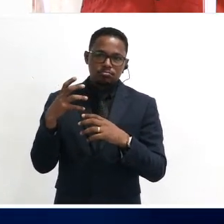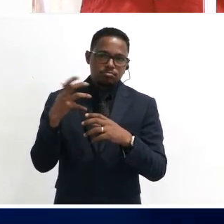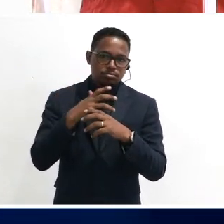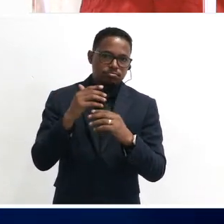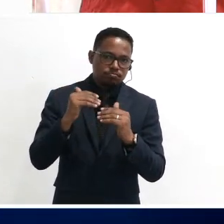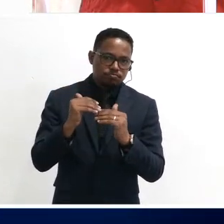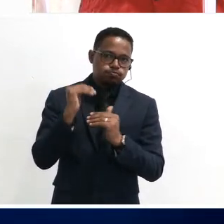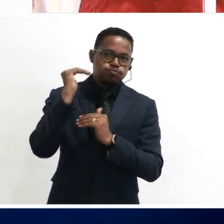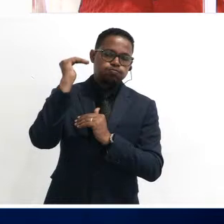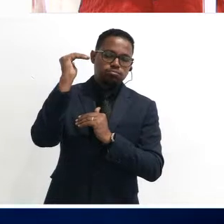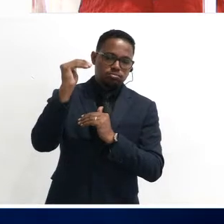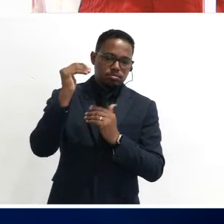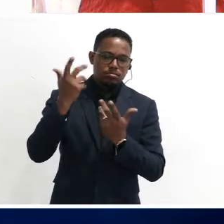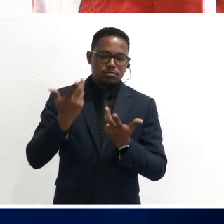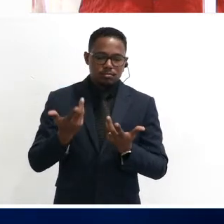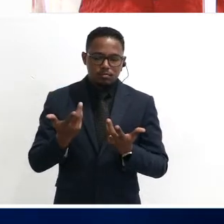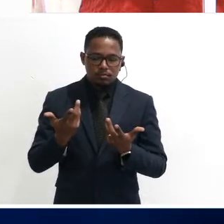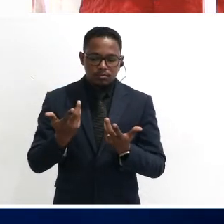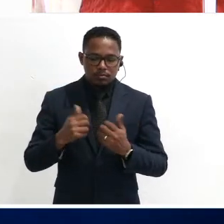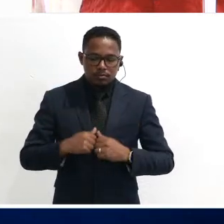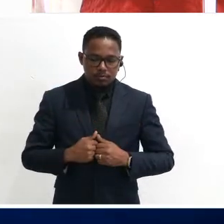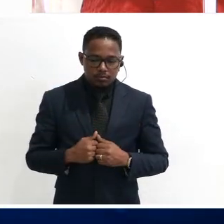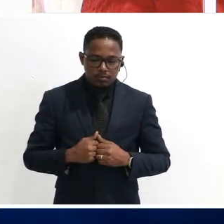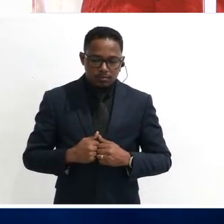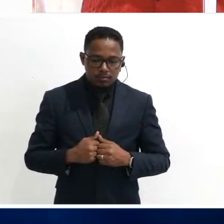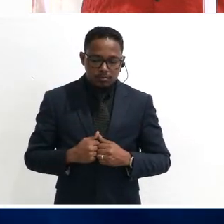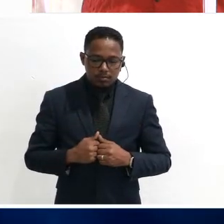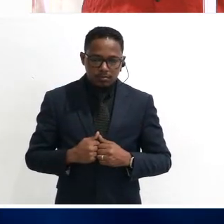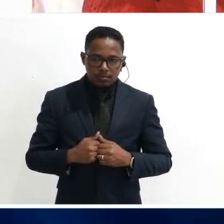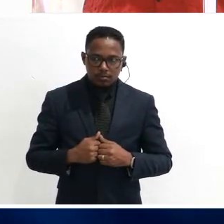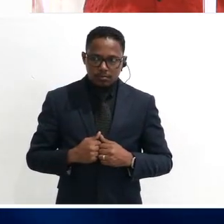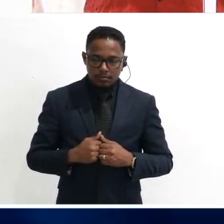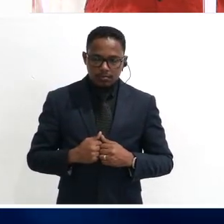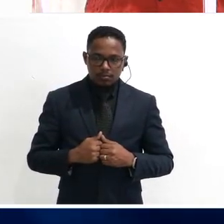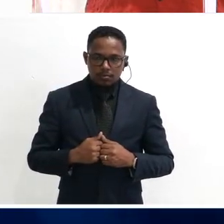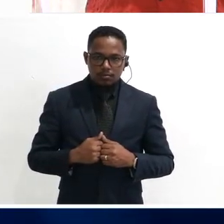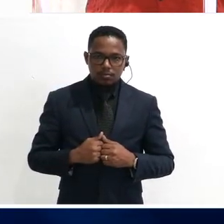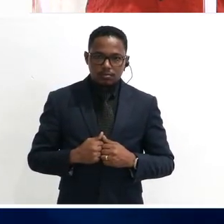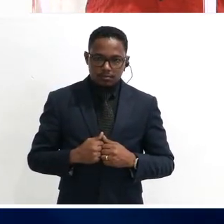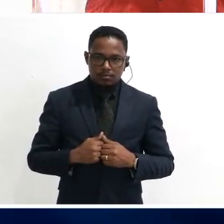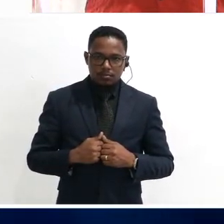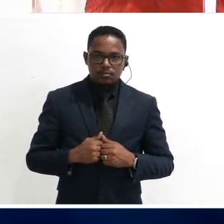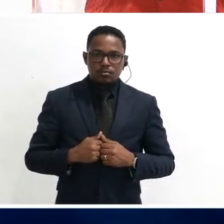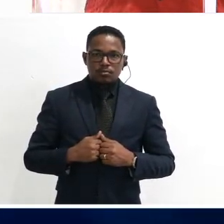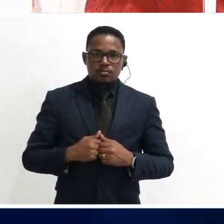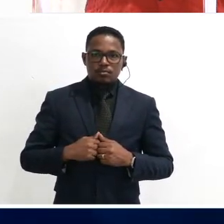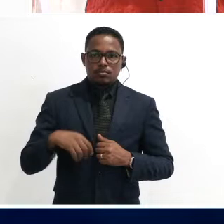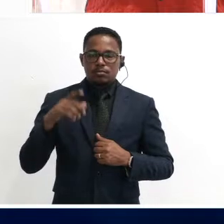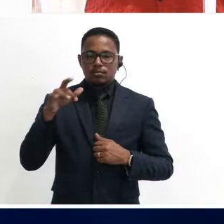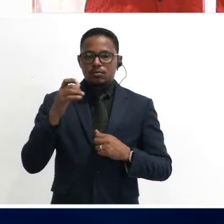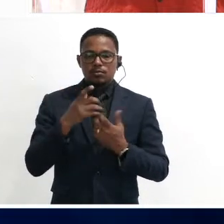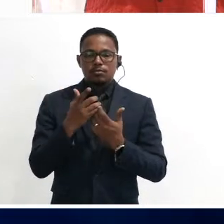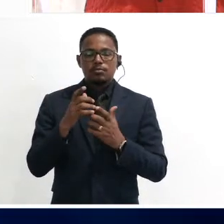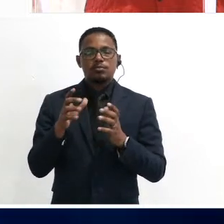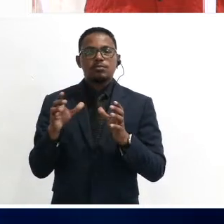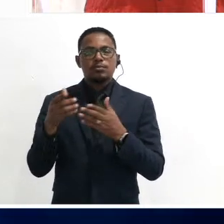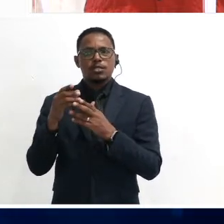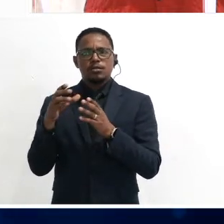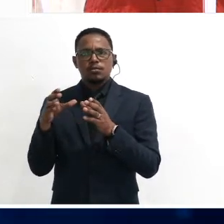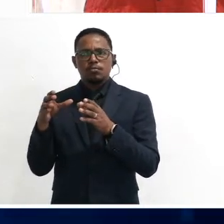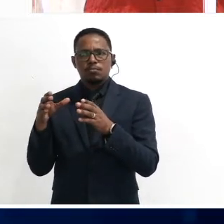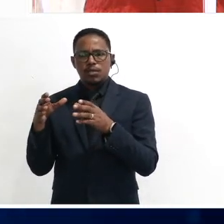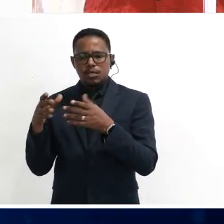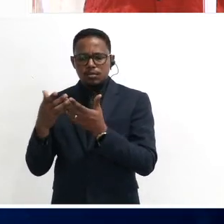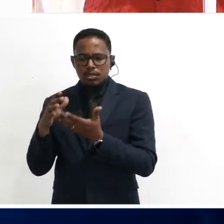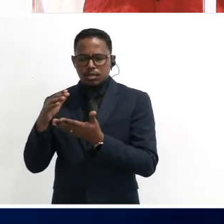little preformed lid on it, or a more complex lid is in the upper right, or in